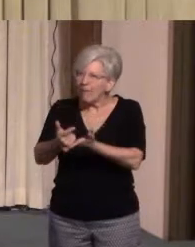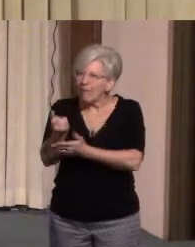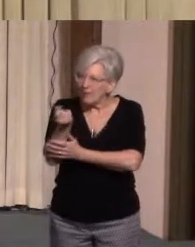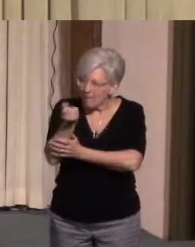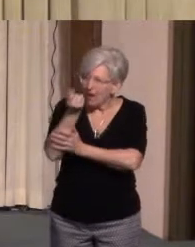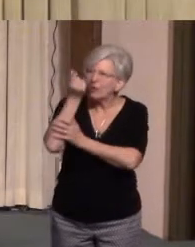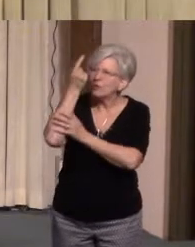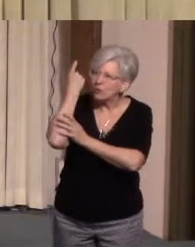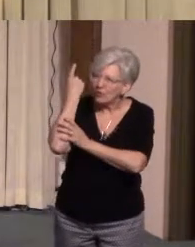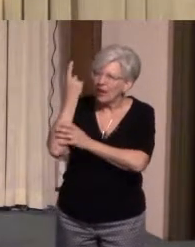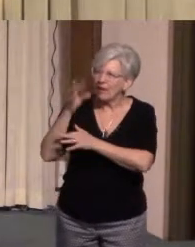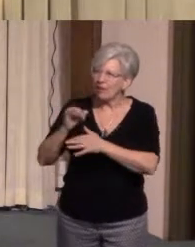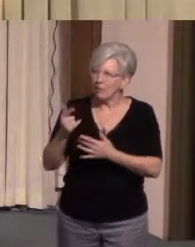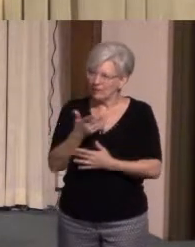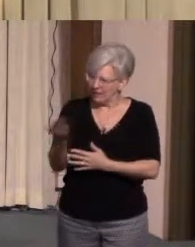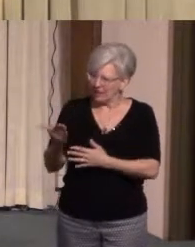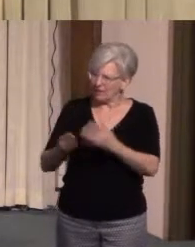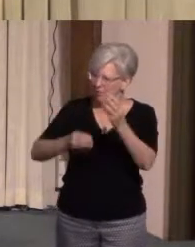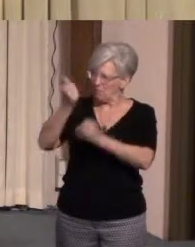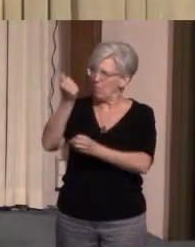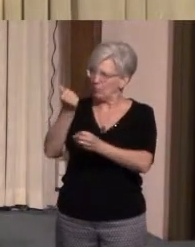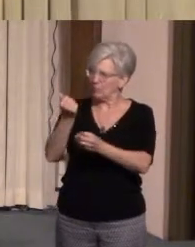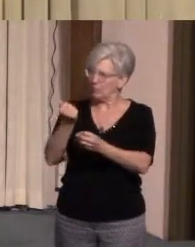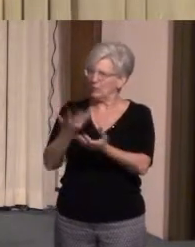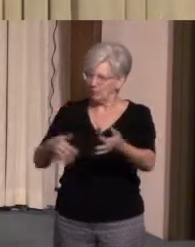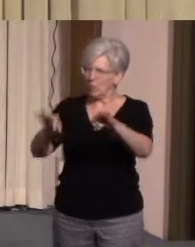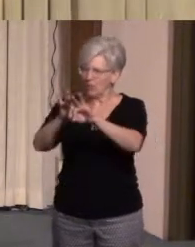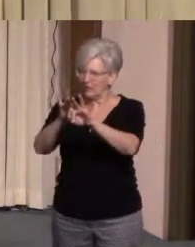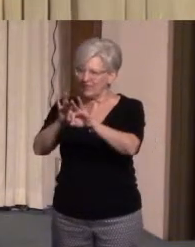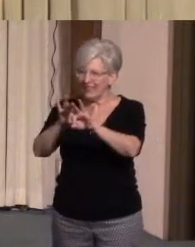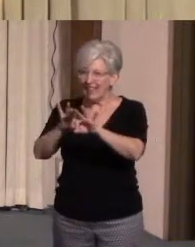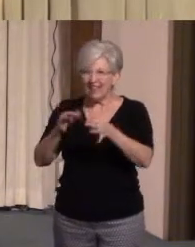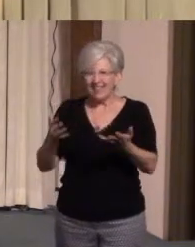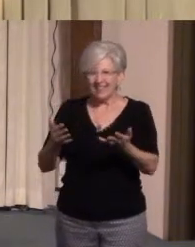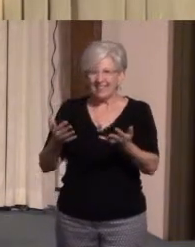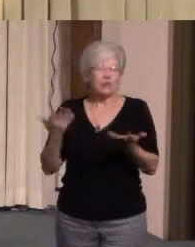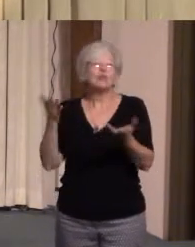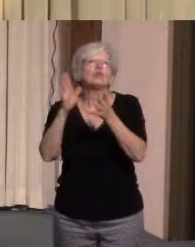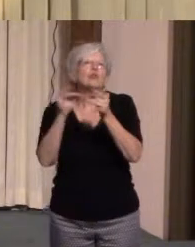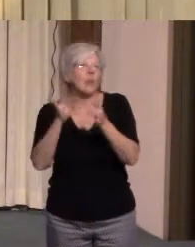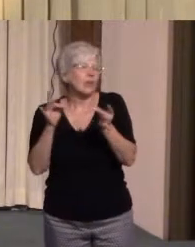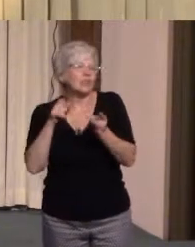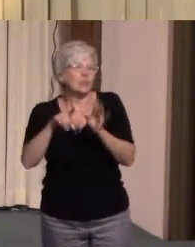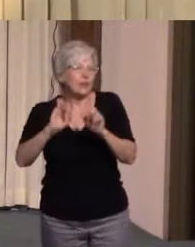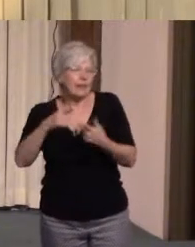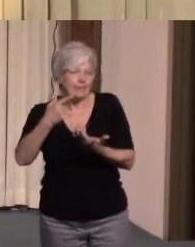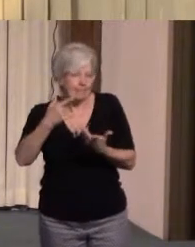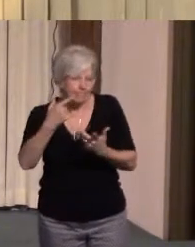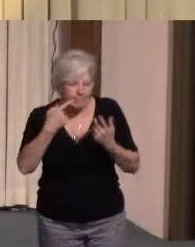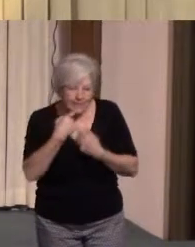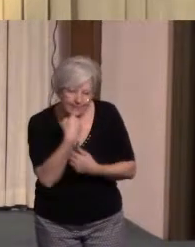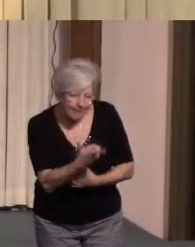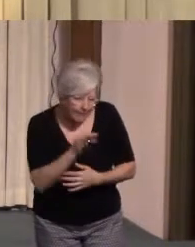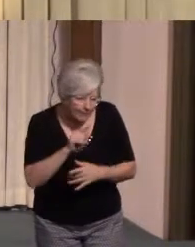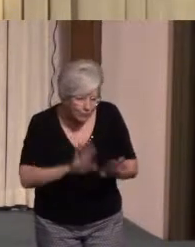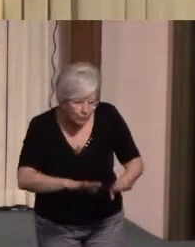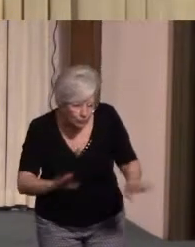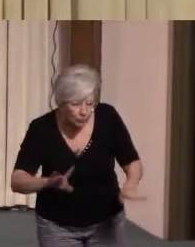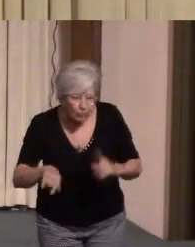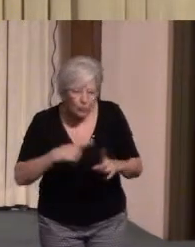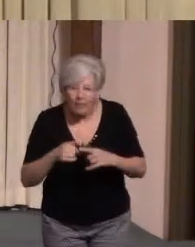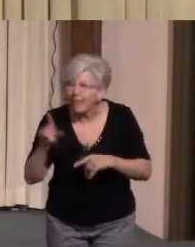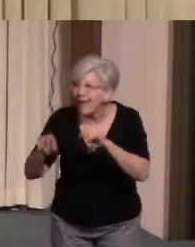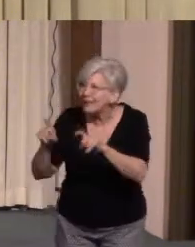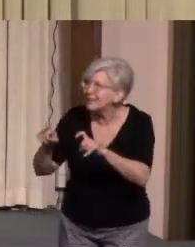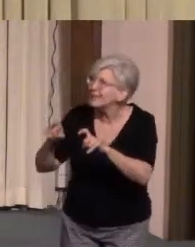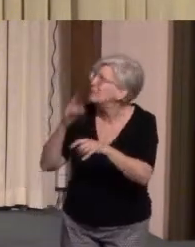fable, a story, something that helped them understand those matters of ultimate concern, something that they could tell their